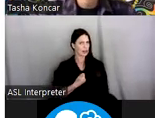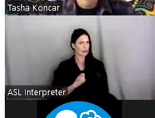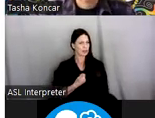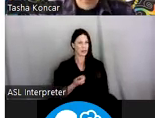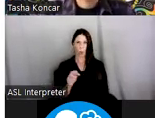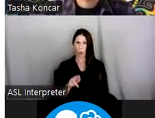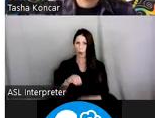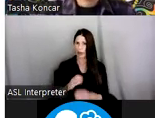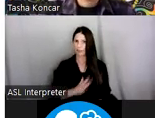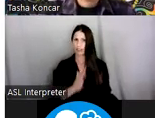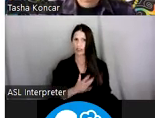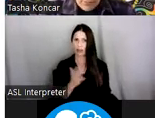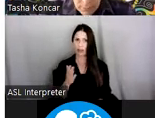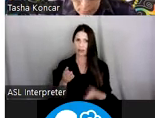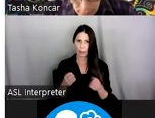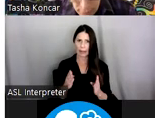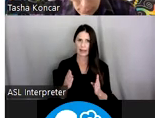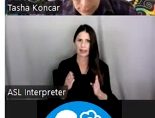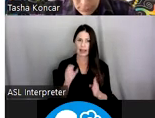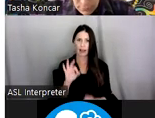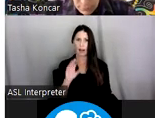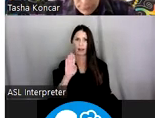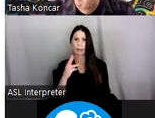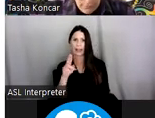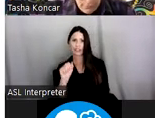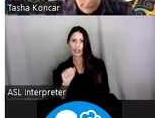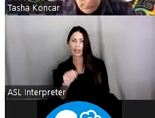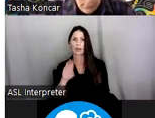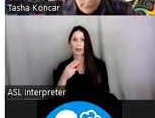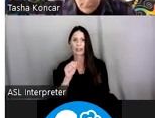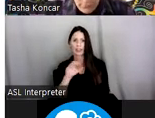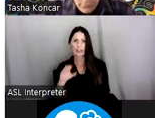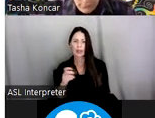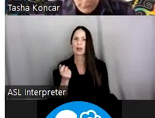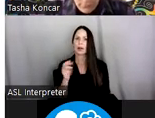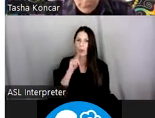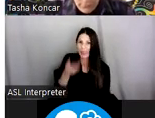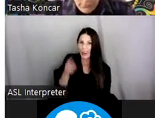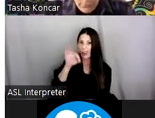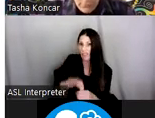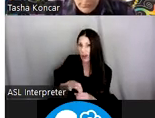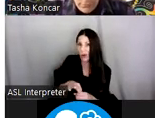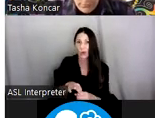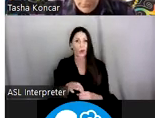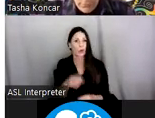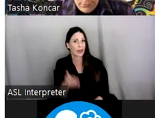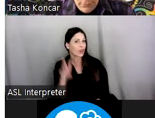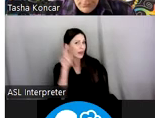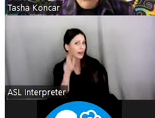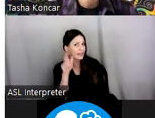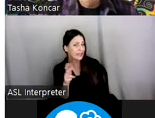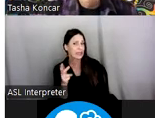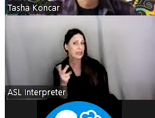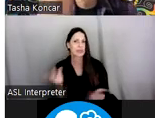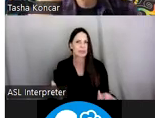capacity of the BHAAC? Are we there to like vote? Are we there to listen? Are we there, you know? And I